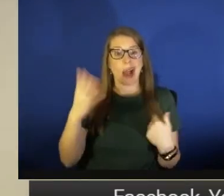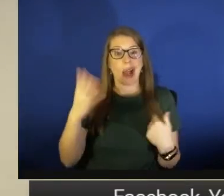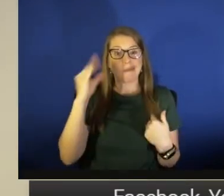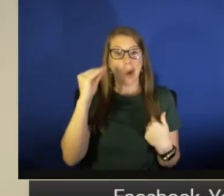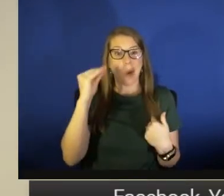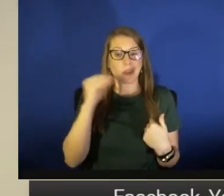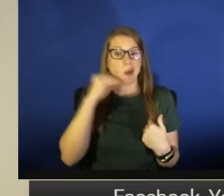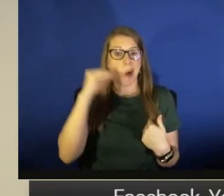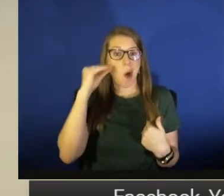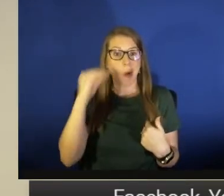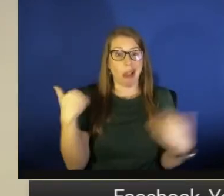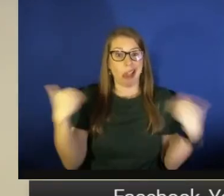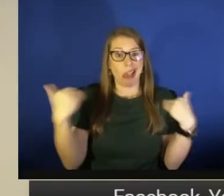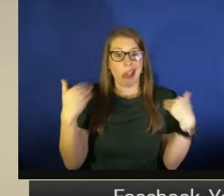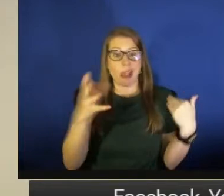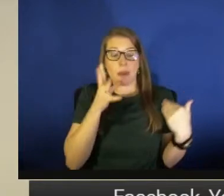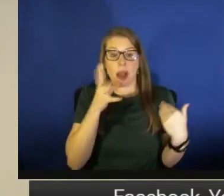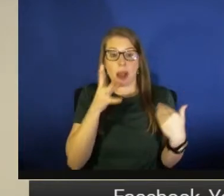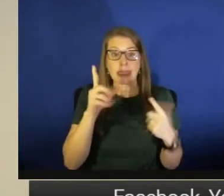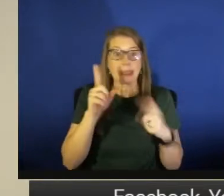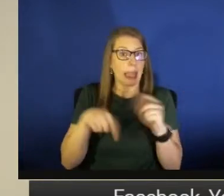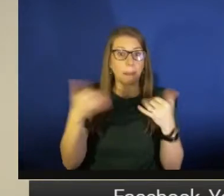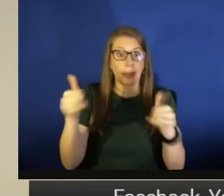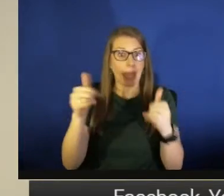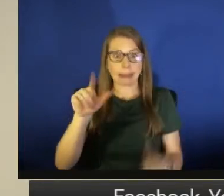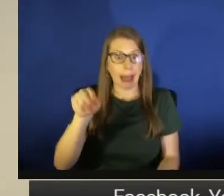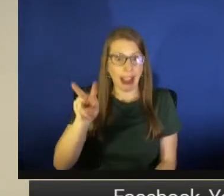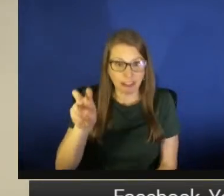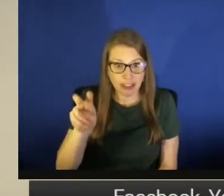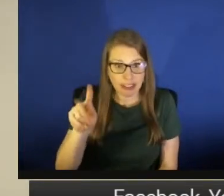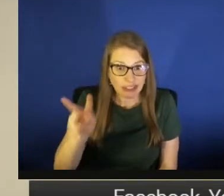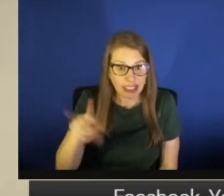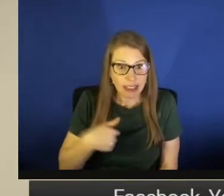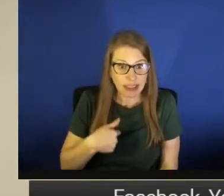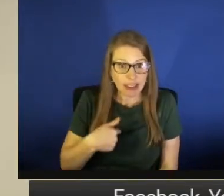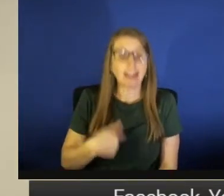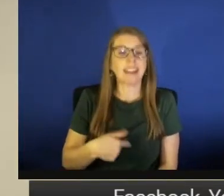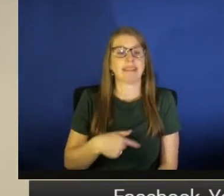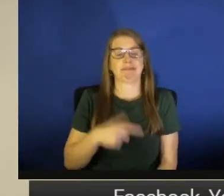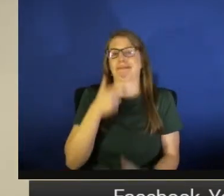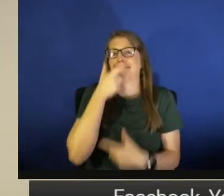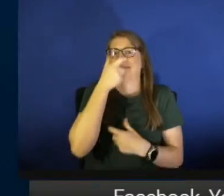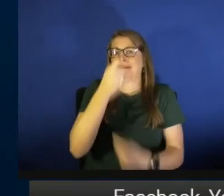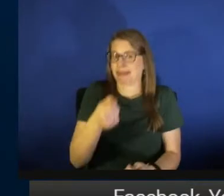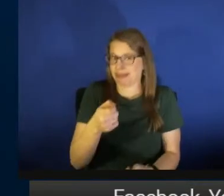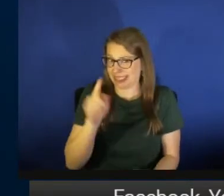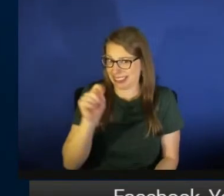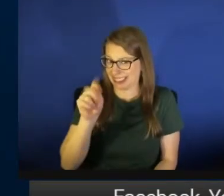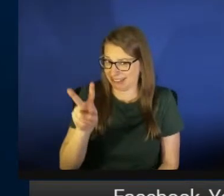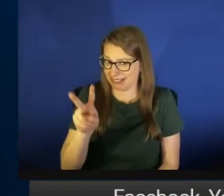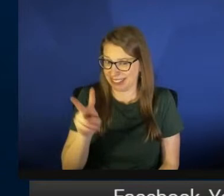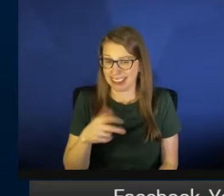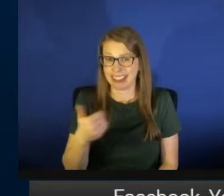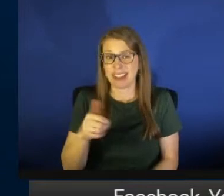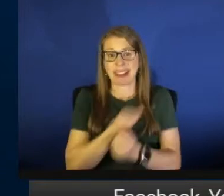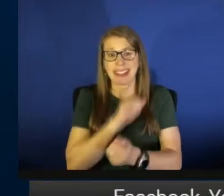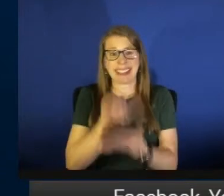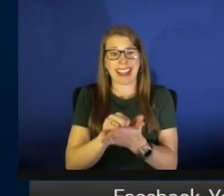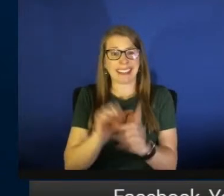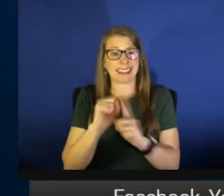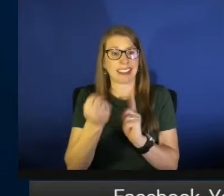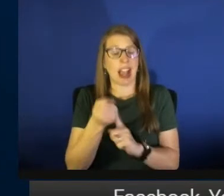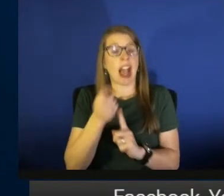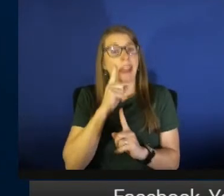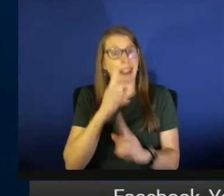they can't, play while I'm on live TV. That made for some interesting television. I think we're all along with you.